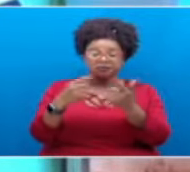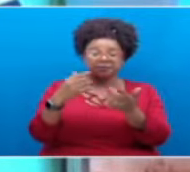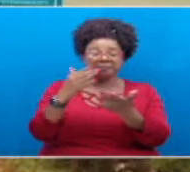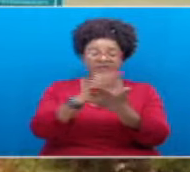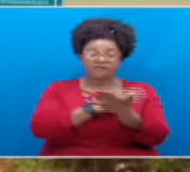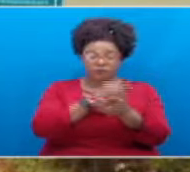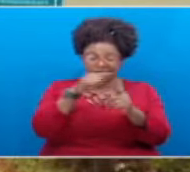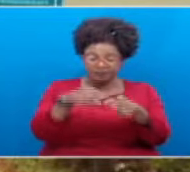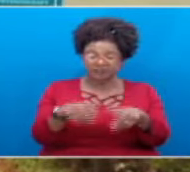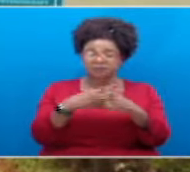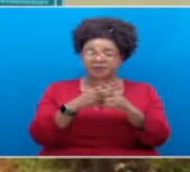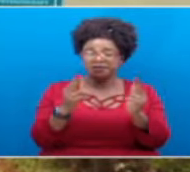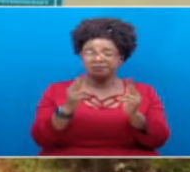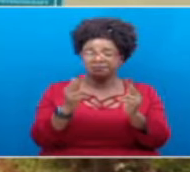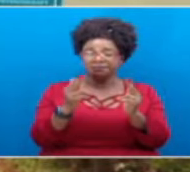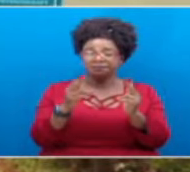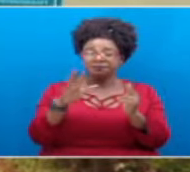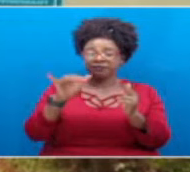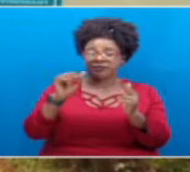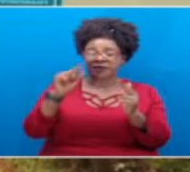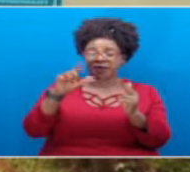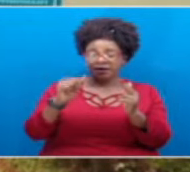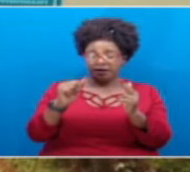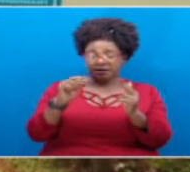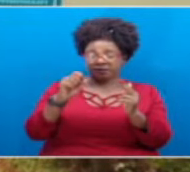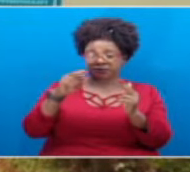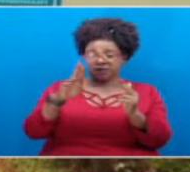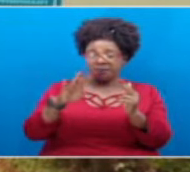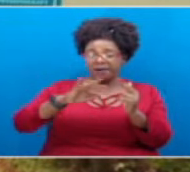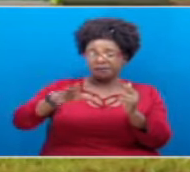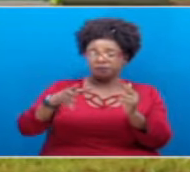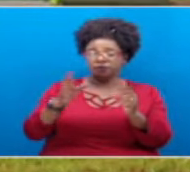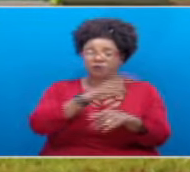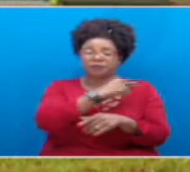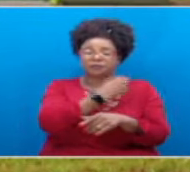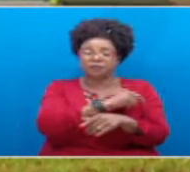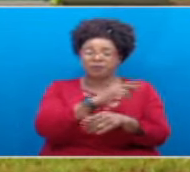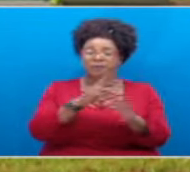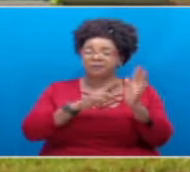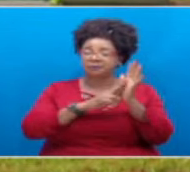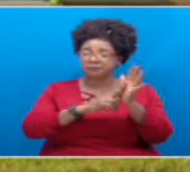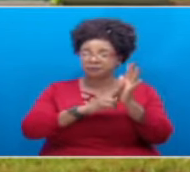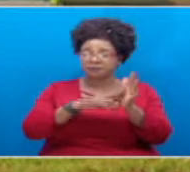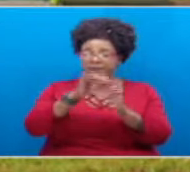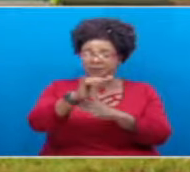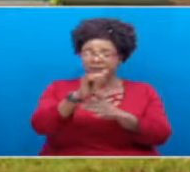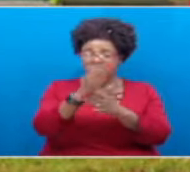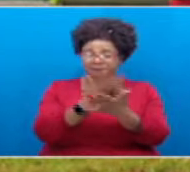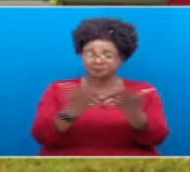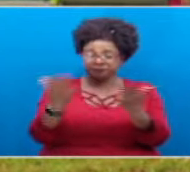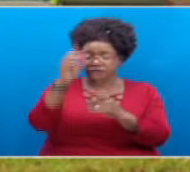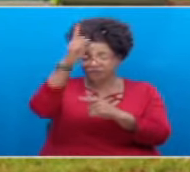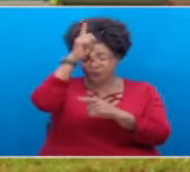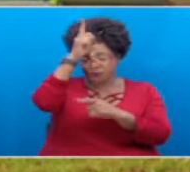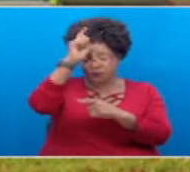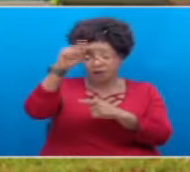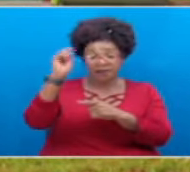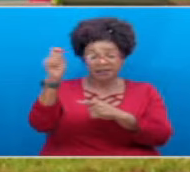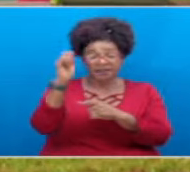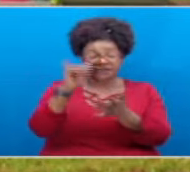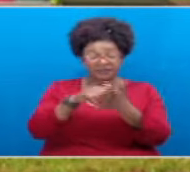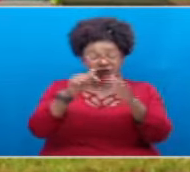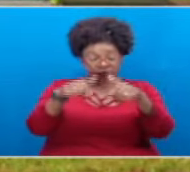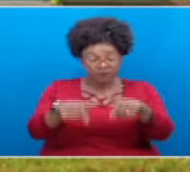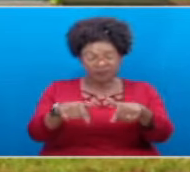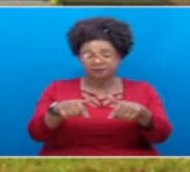began. The Yala Sub-County Hospital represents the primary health facilities in rural Kenya that to date